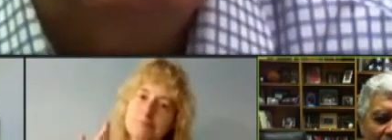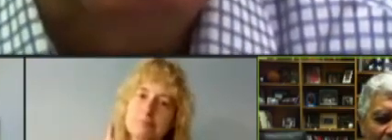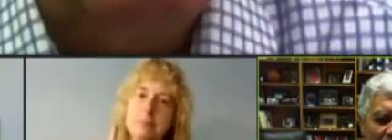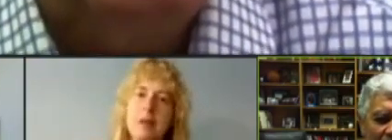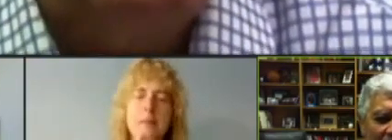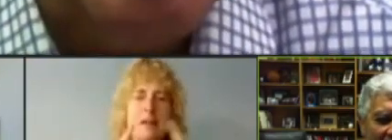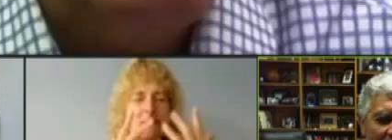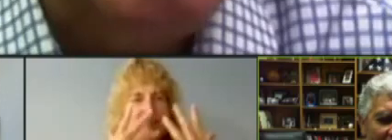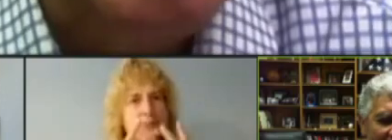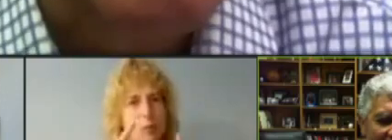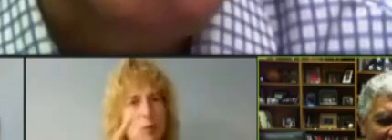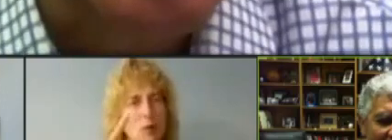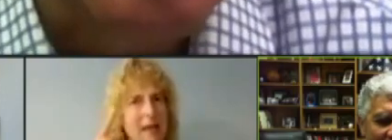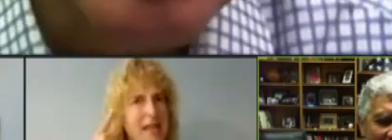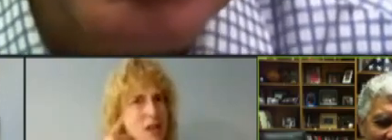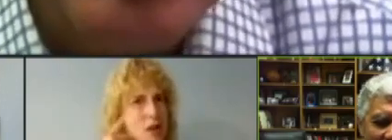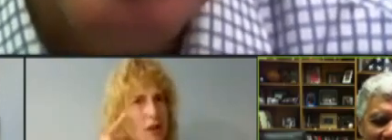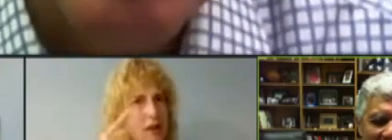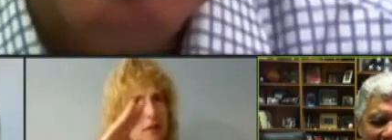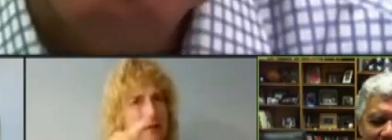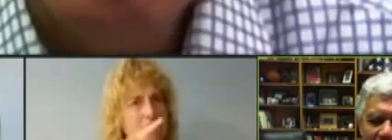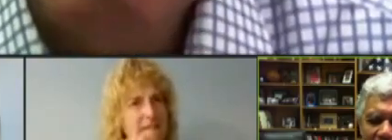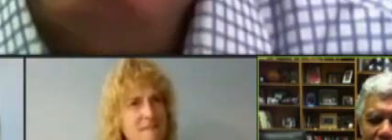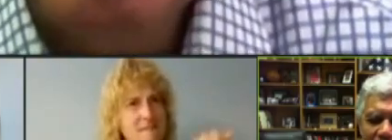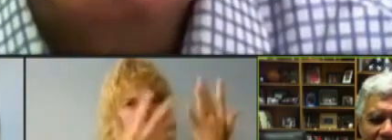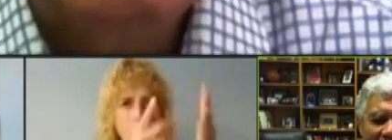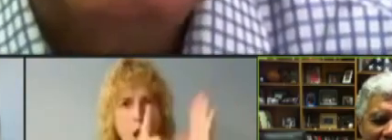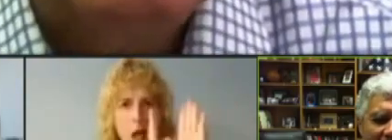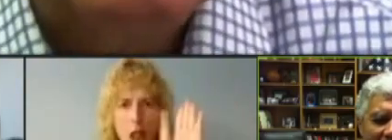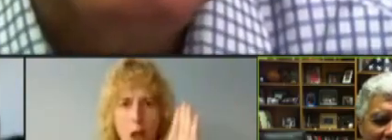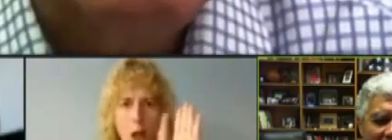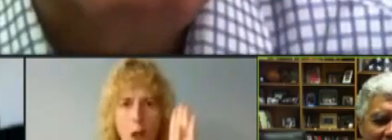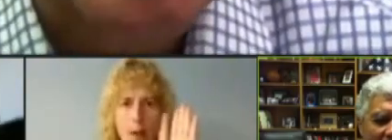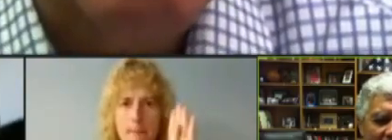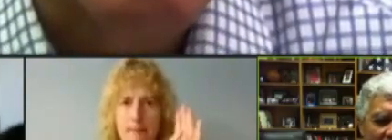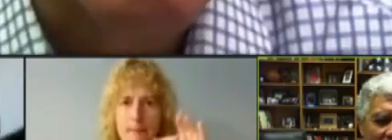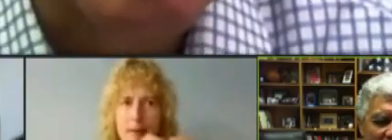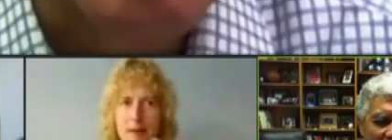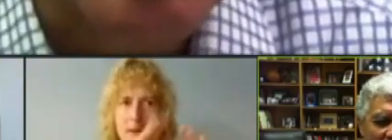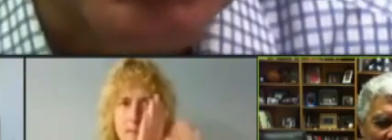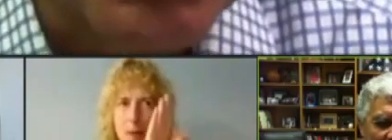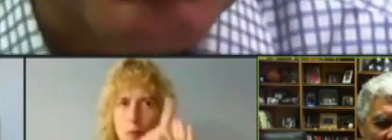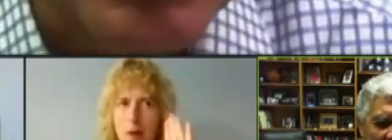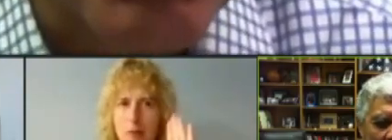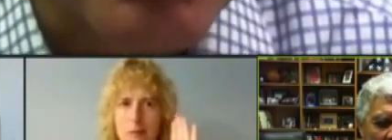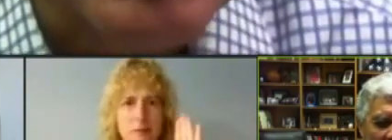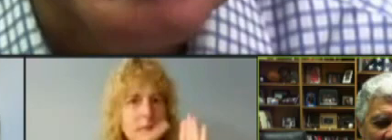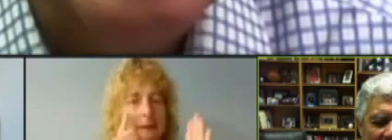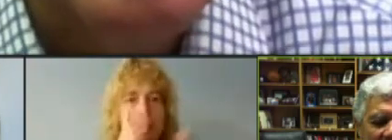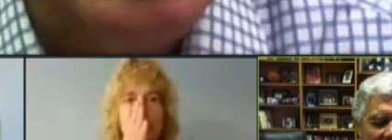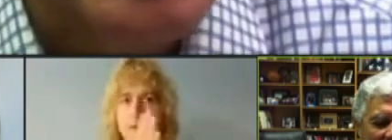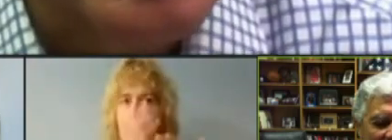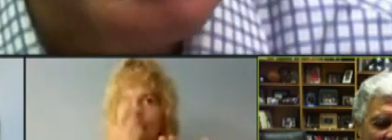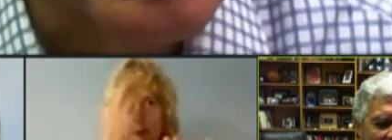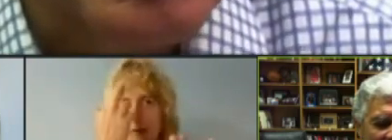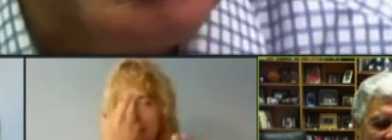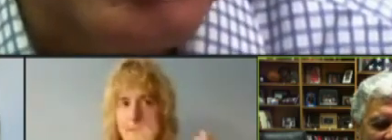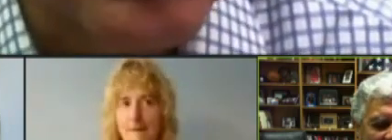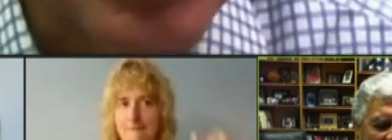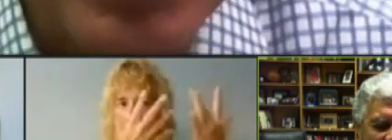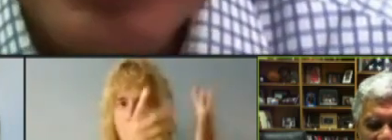alarm going off in the background here. For some reason, the fire alarm is going off in my apartment,